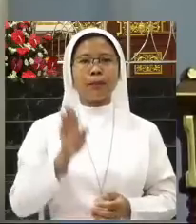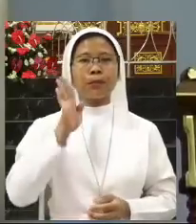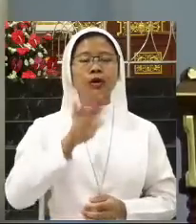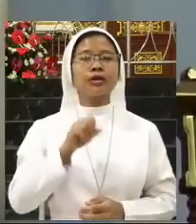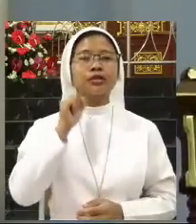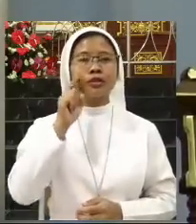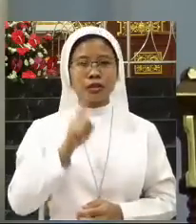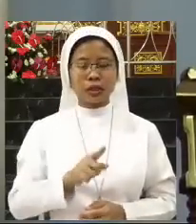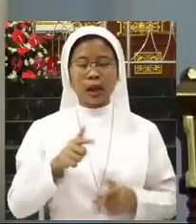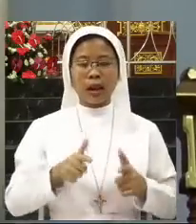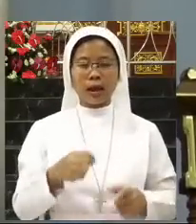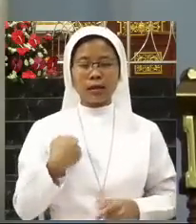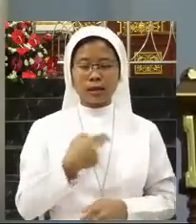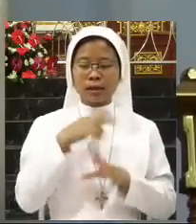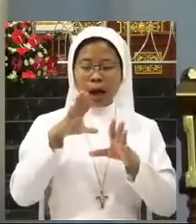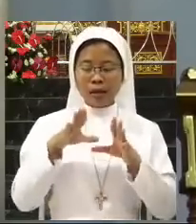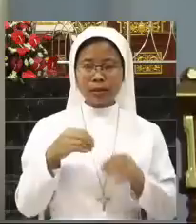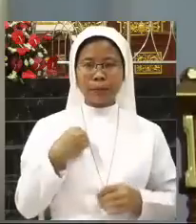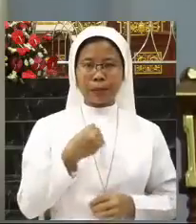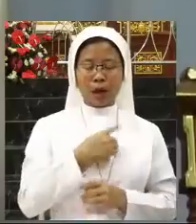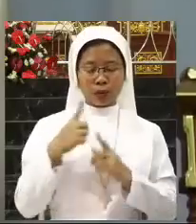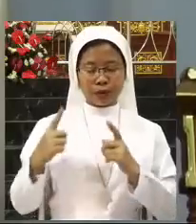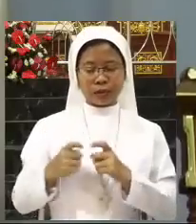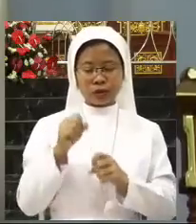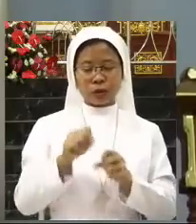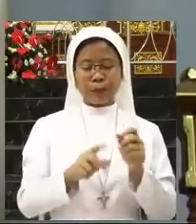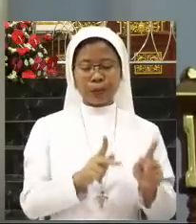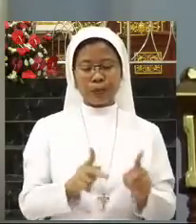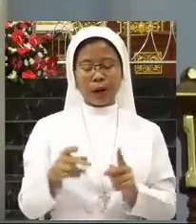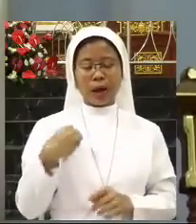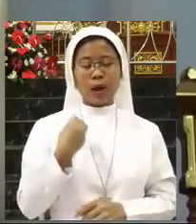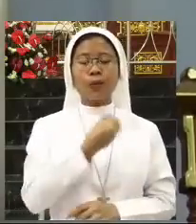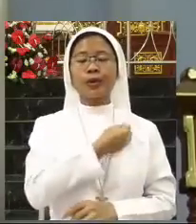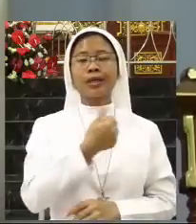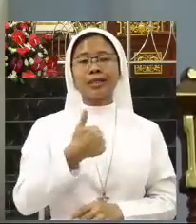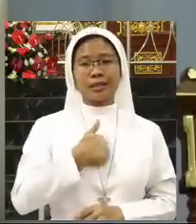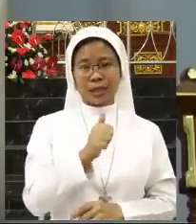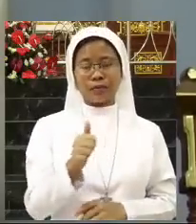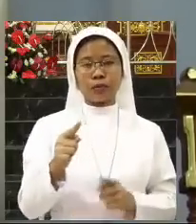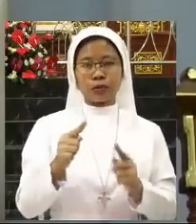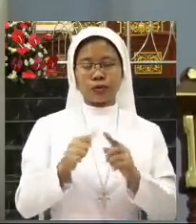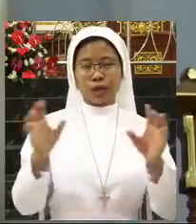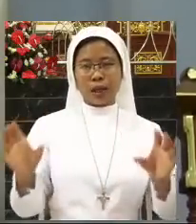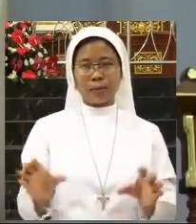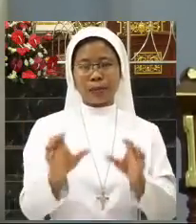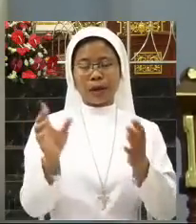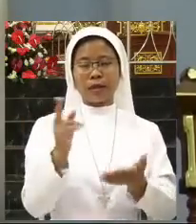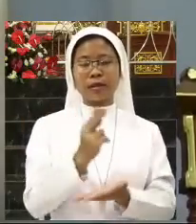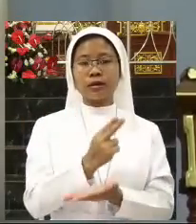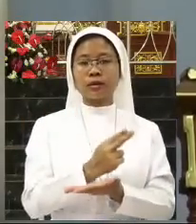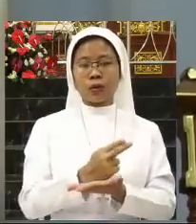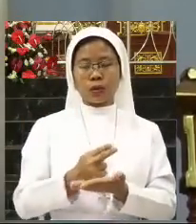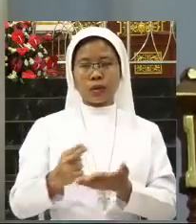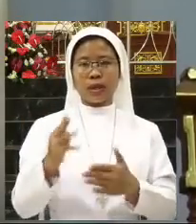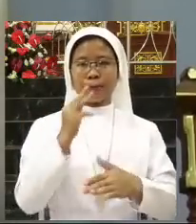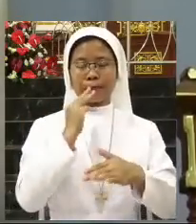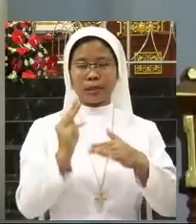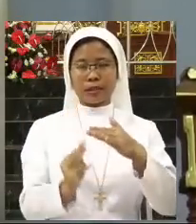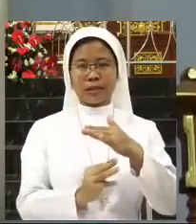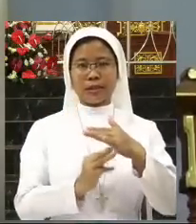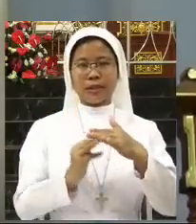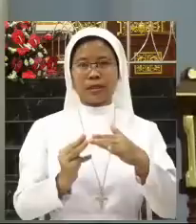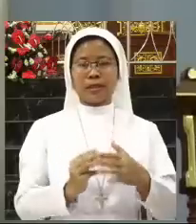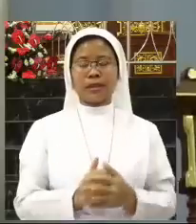Brethren, let us acknowledge our sins and so prepare ourselves to celebrate the sacred mysteries.